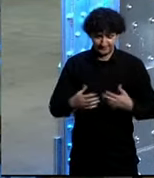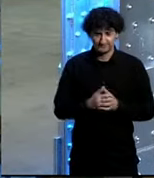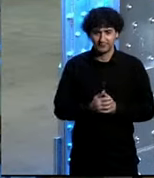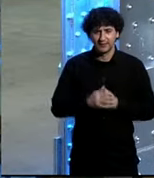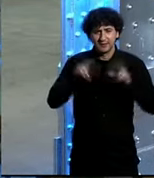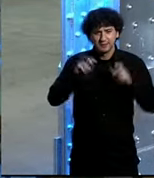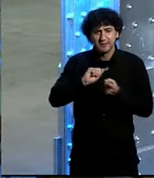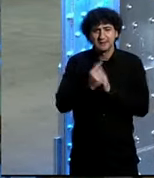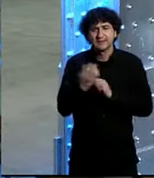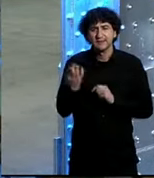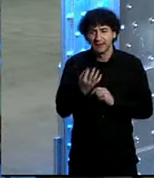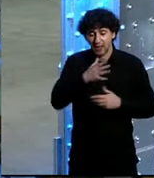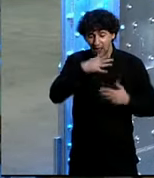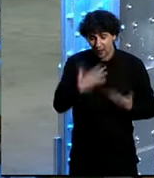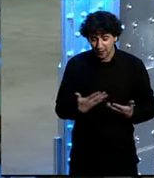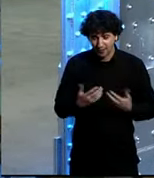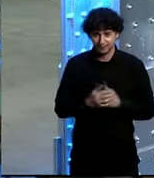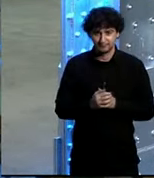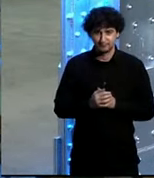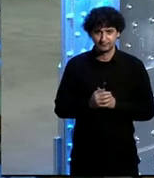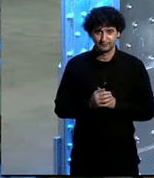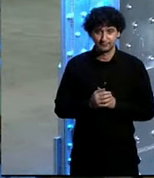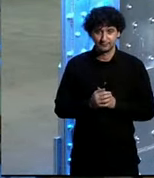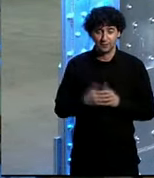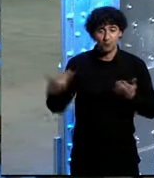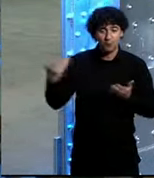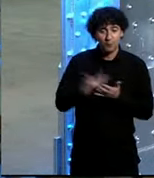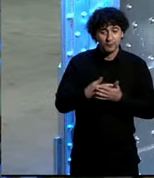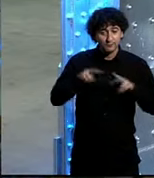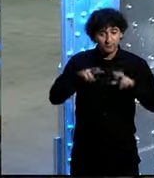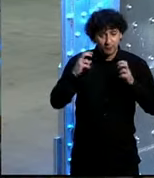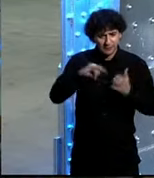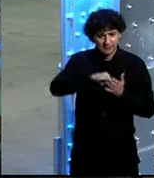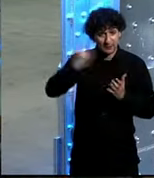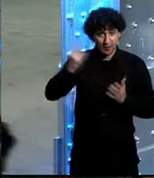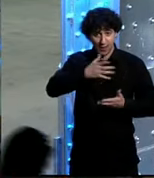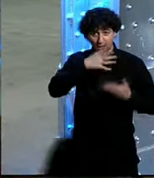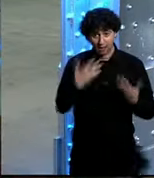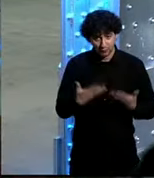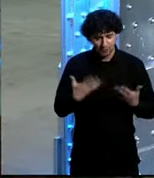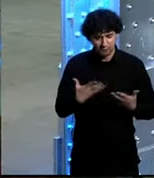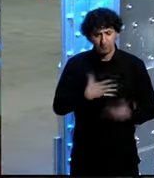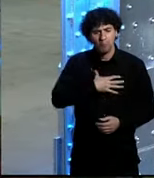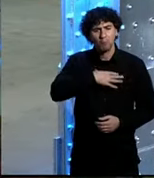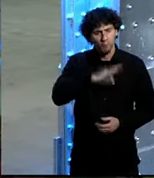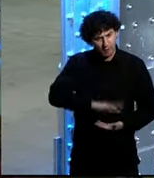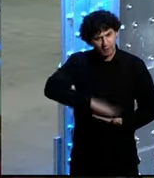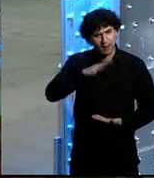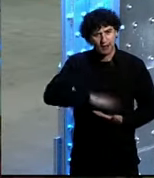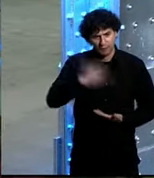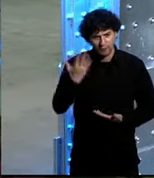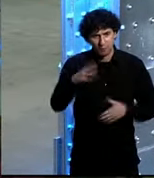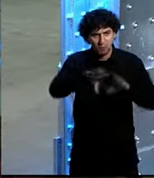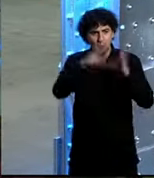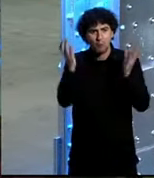this is a very old thing. This is a very old story. But the new thing here is that we have new proposals, new technology, and new ways of